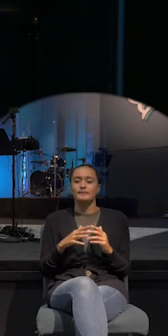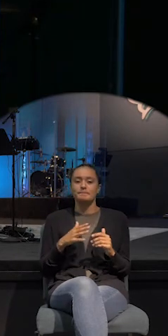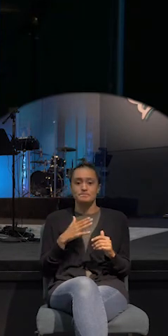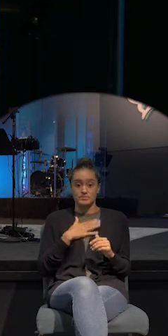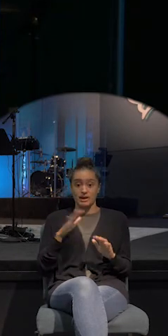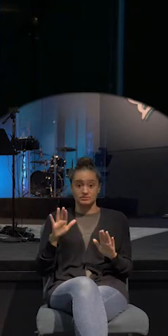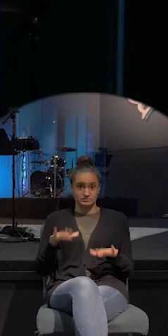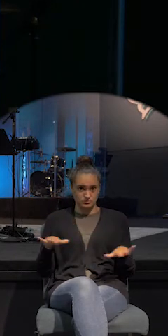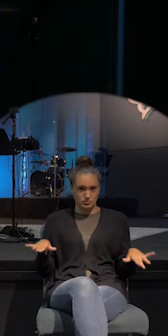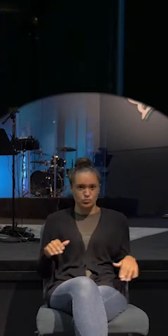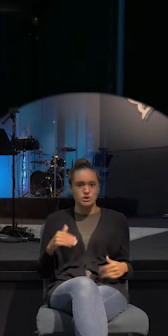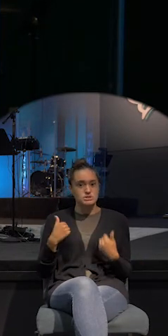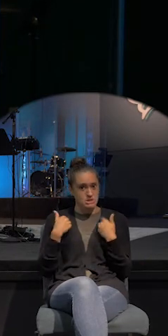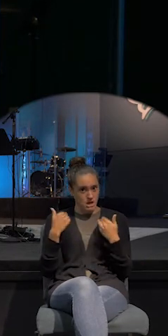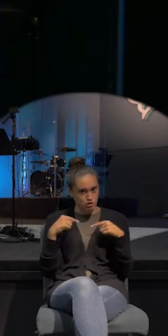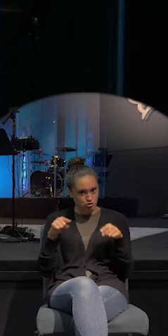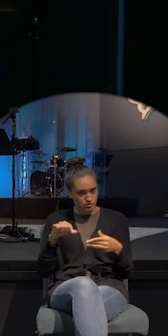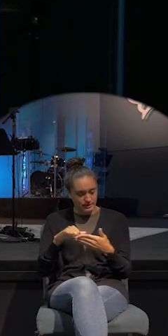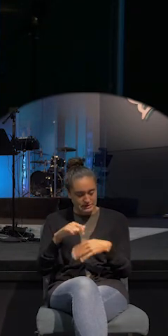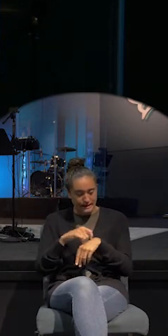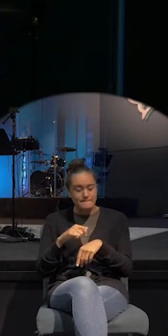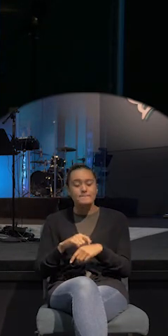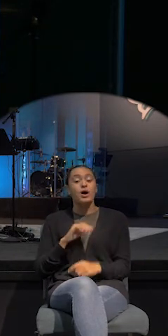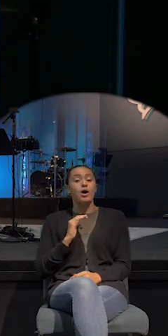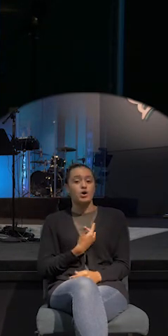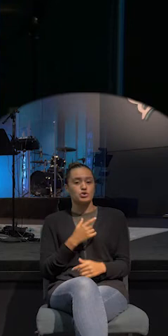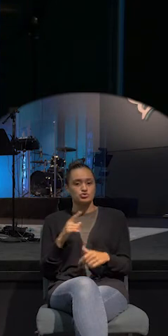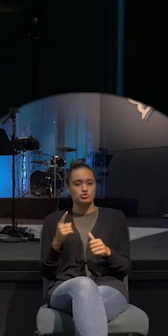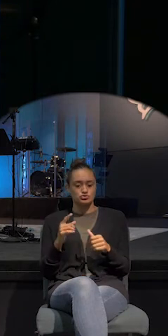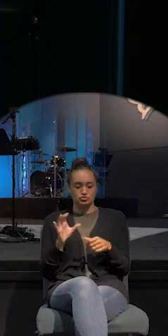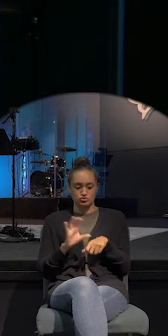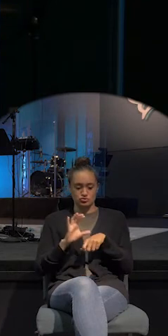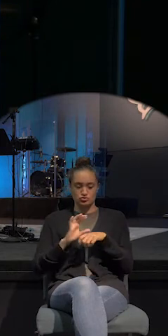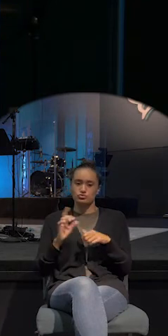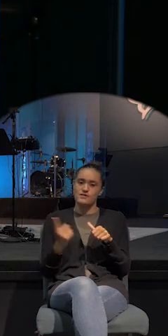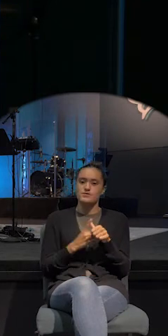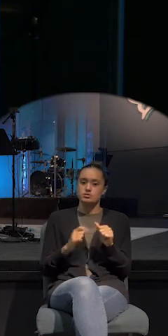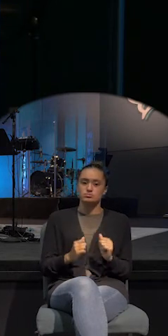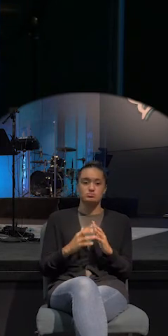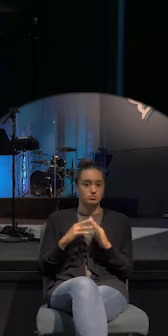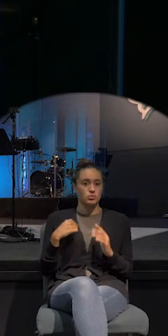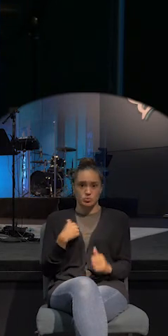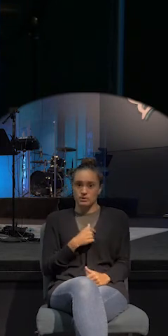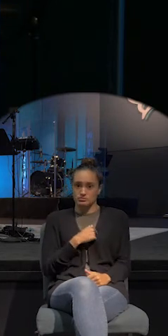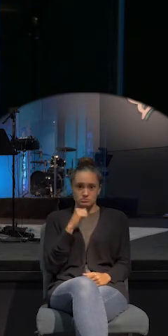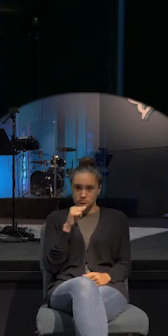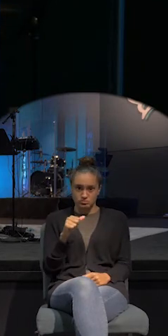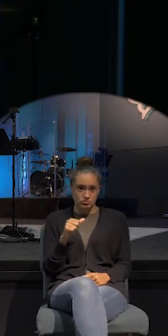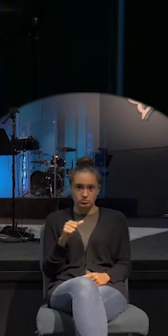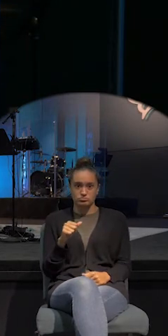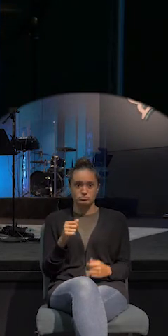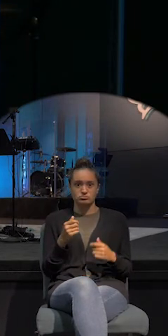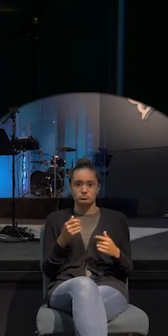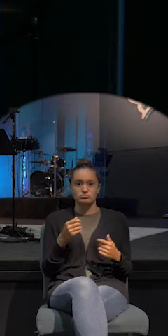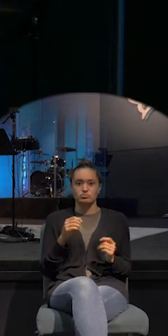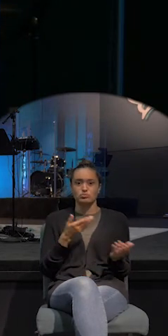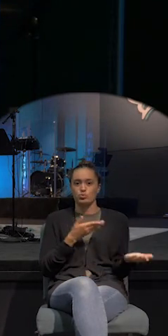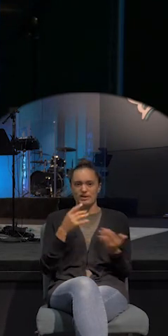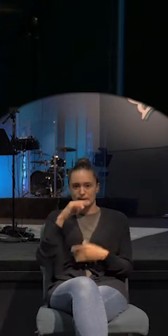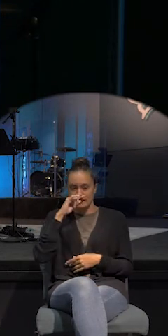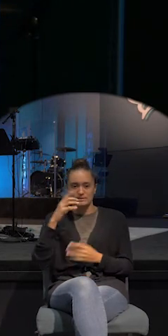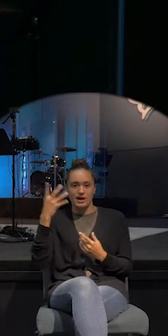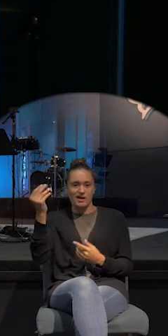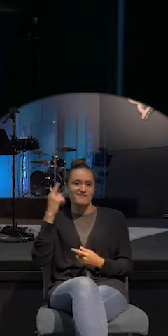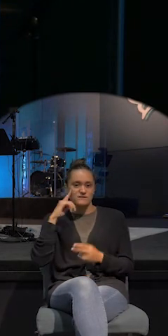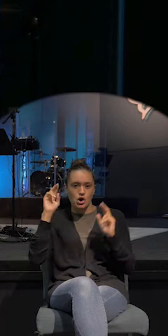my children were very small. And when our church began, we did not practice and did not take the kids out trick-or-treating. We